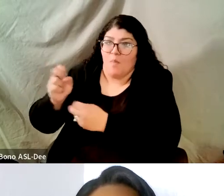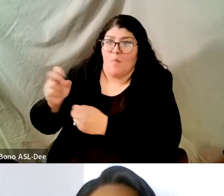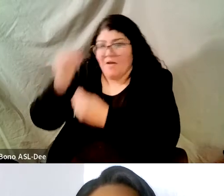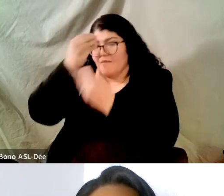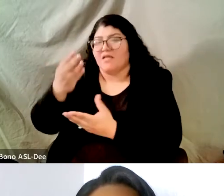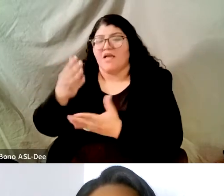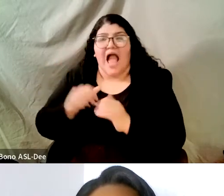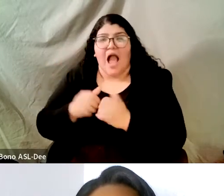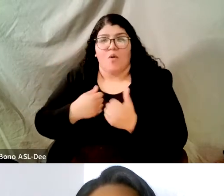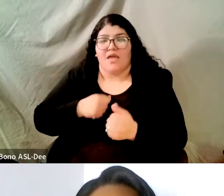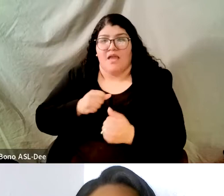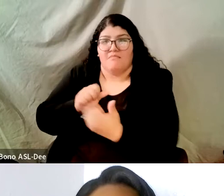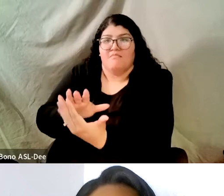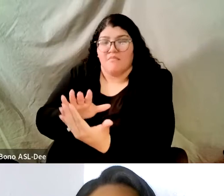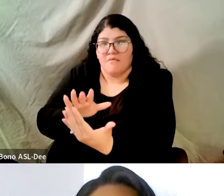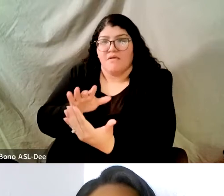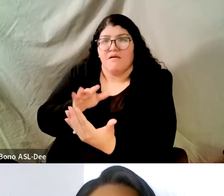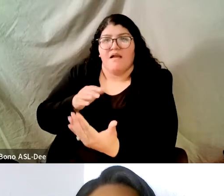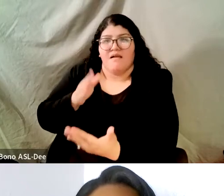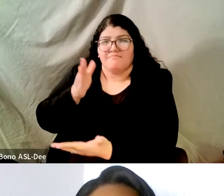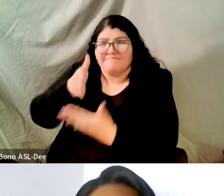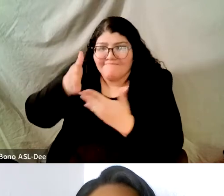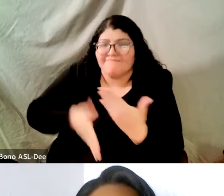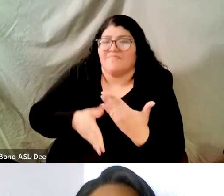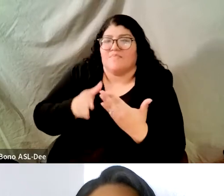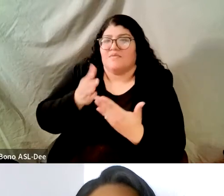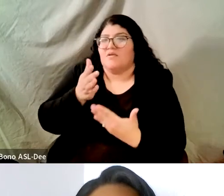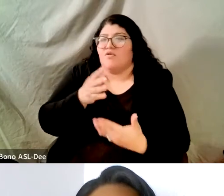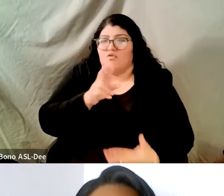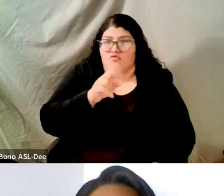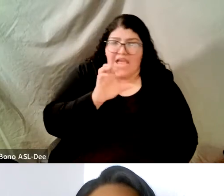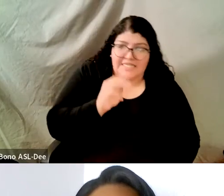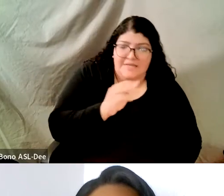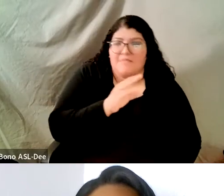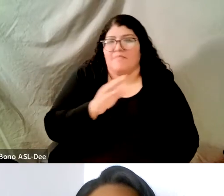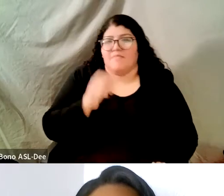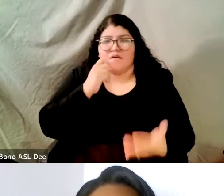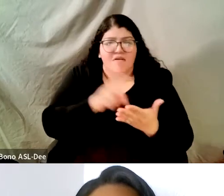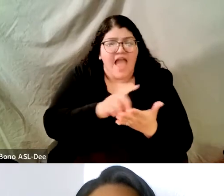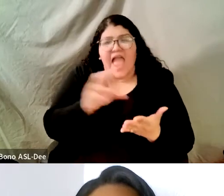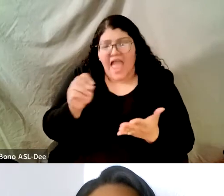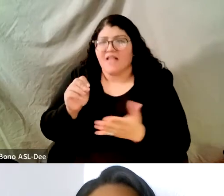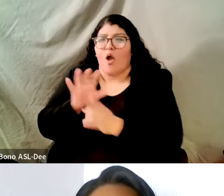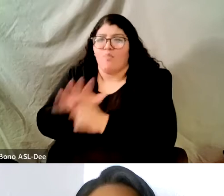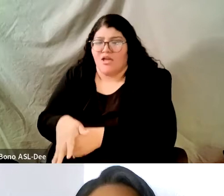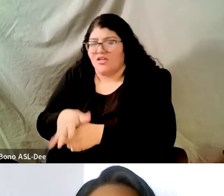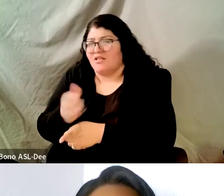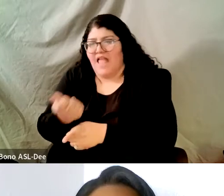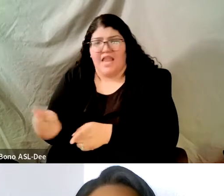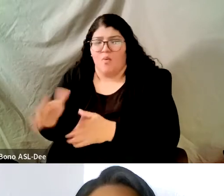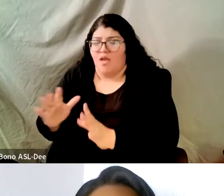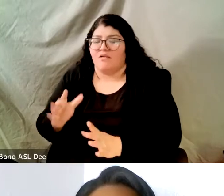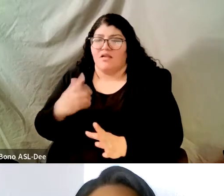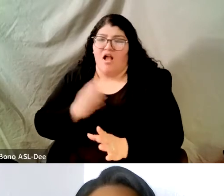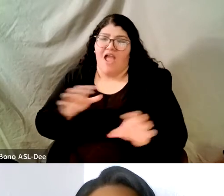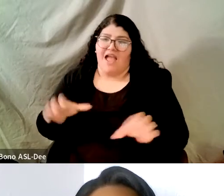combating racism and other forms of oppression so that we can really be intersectional in our activist work. So thank you for indulging me in